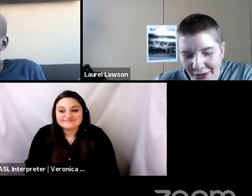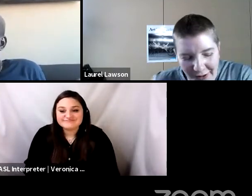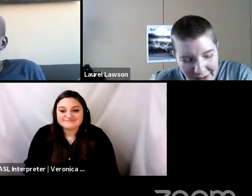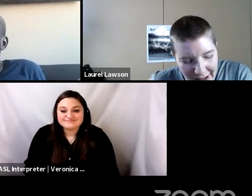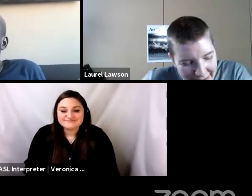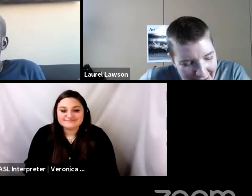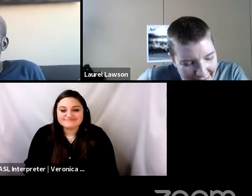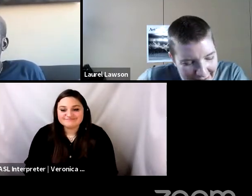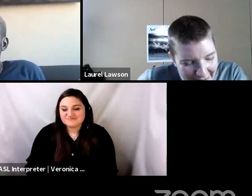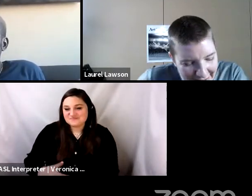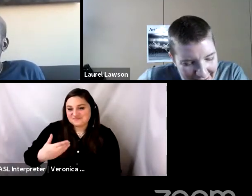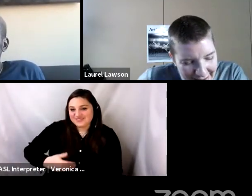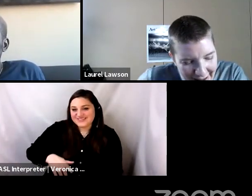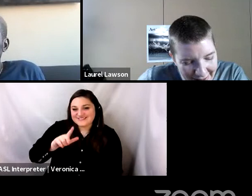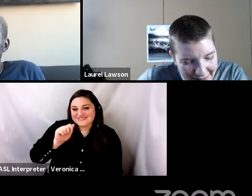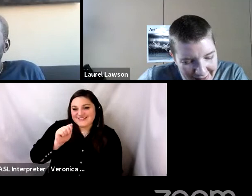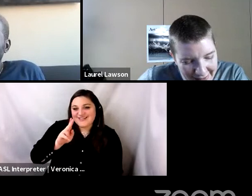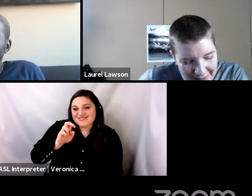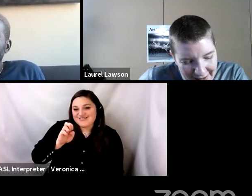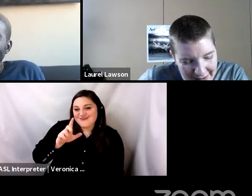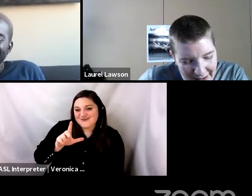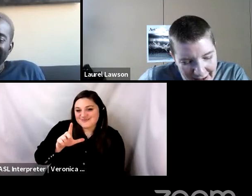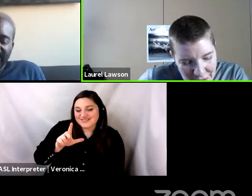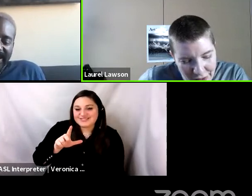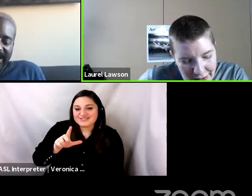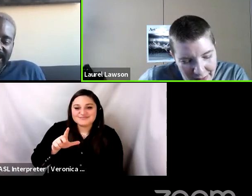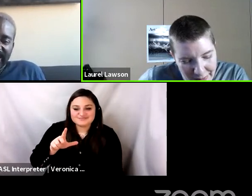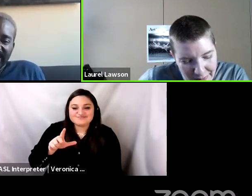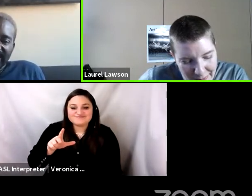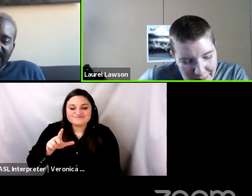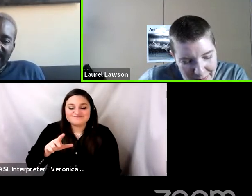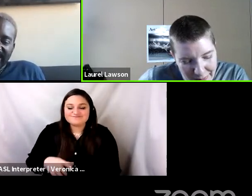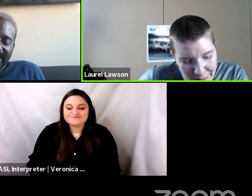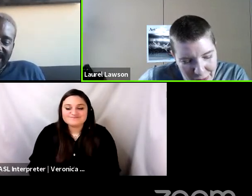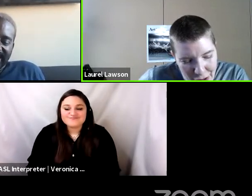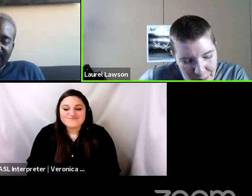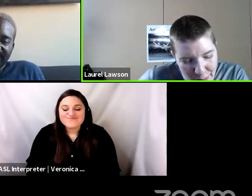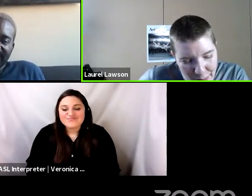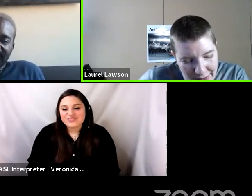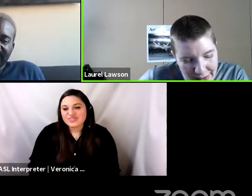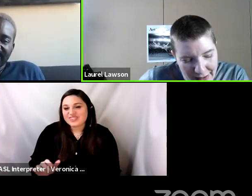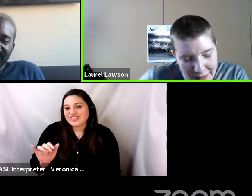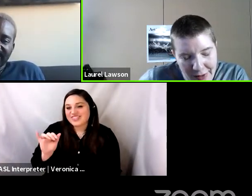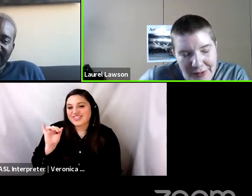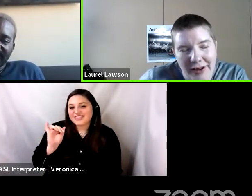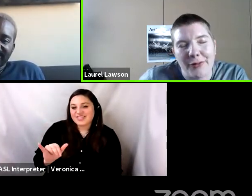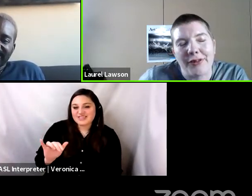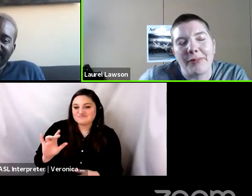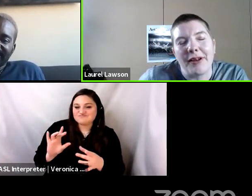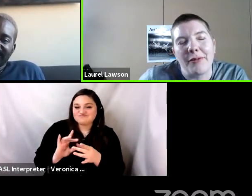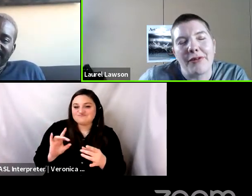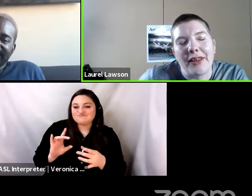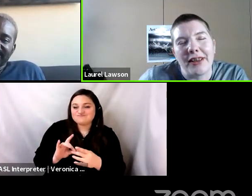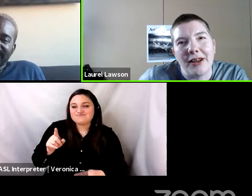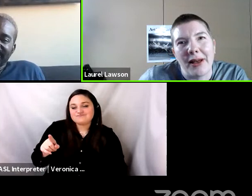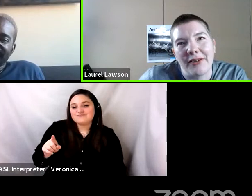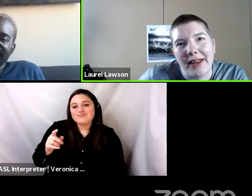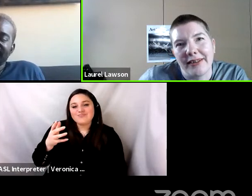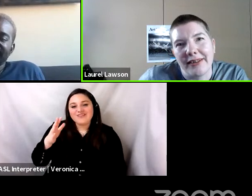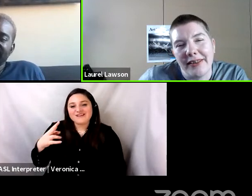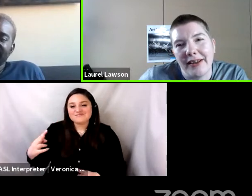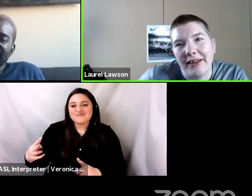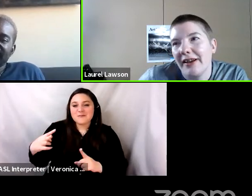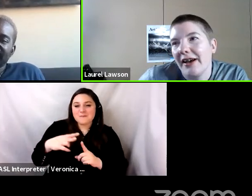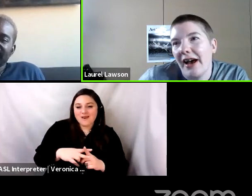This is Laurel. I think that's actually a point that resonates with something I was thinking